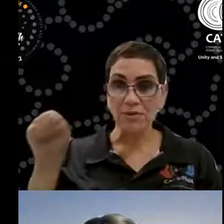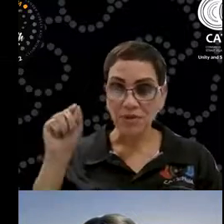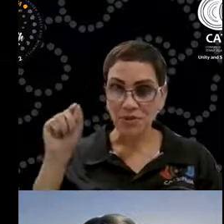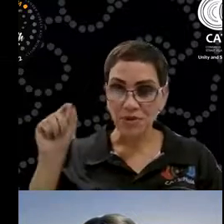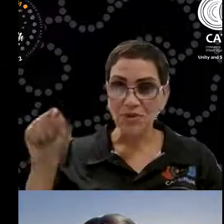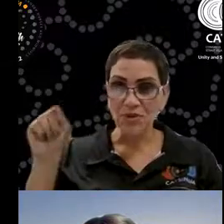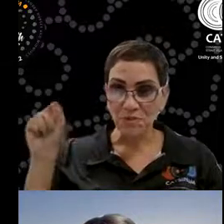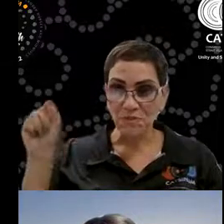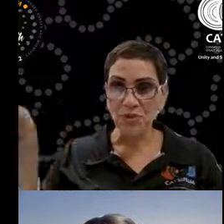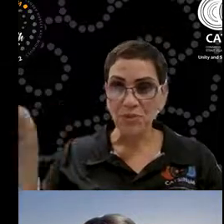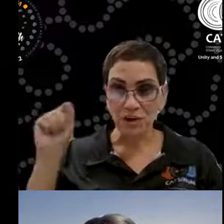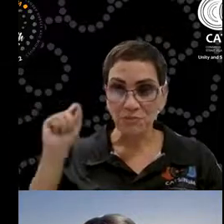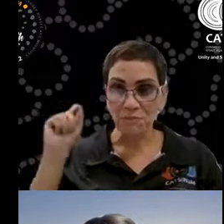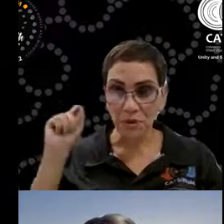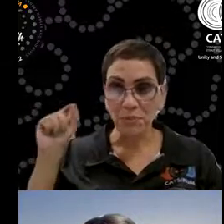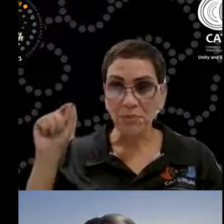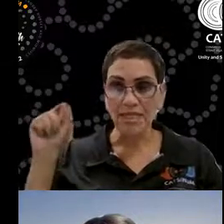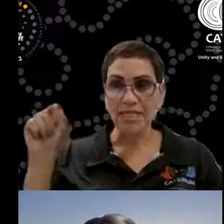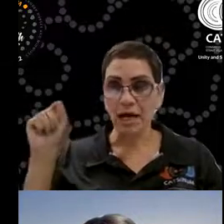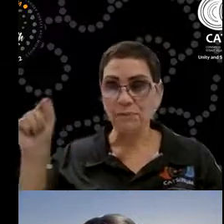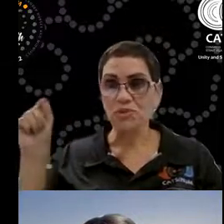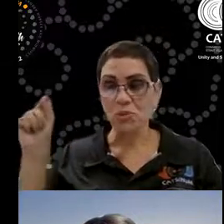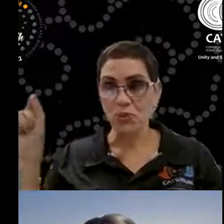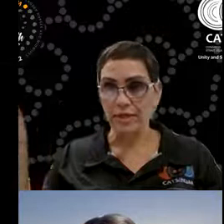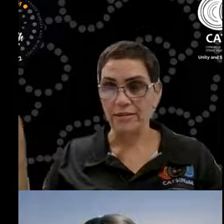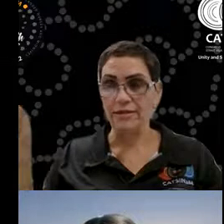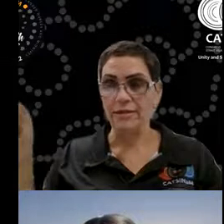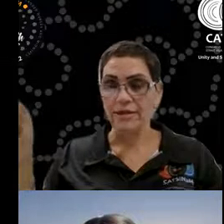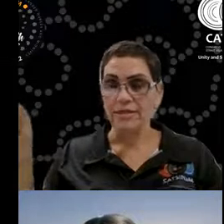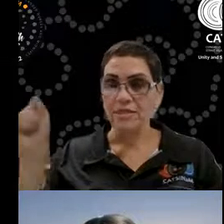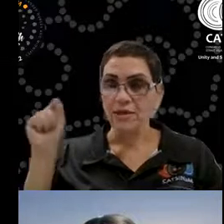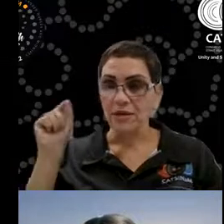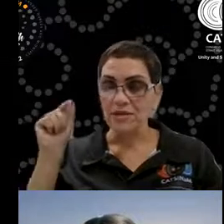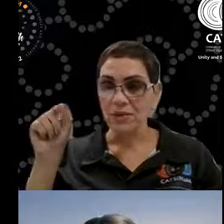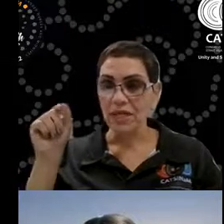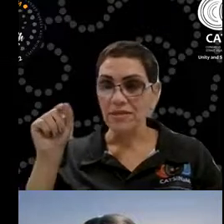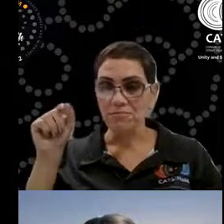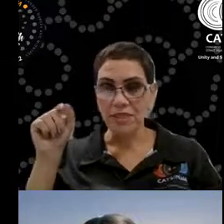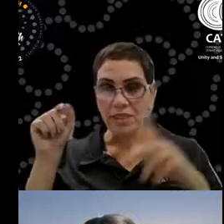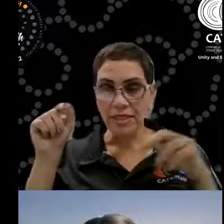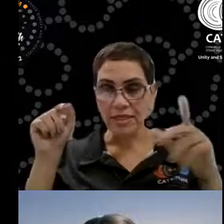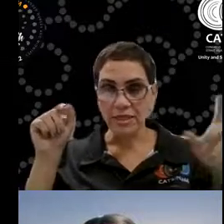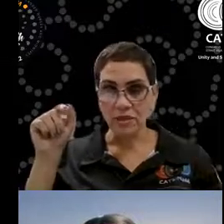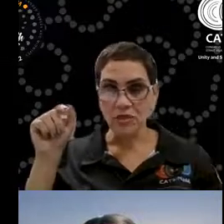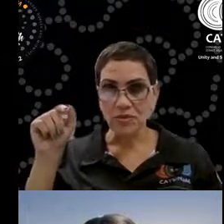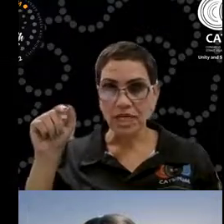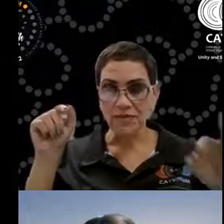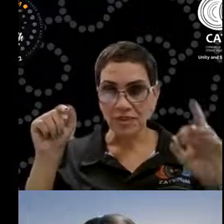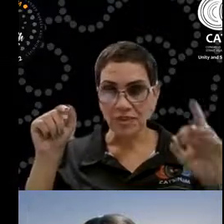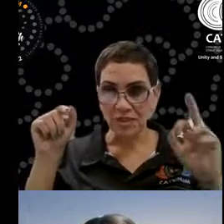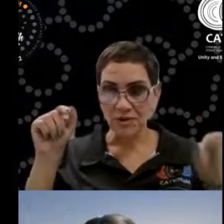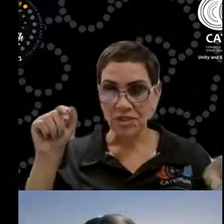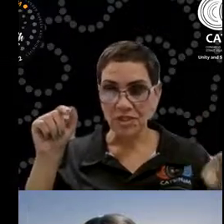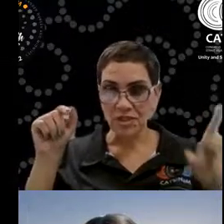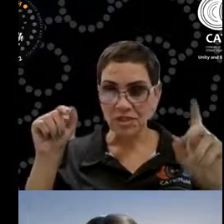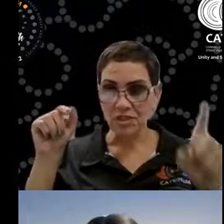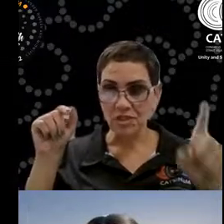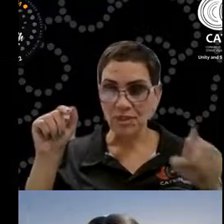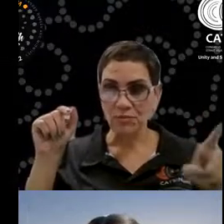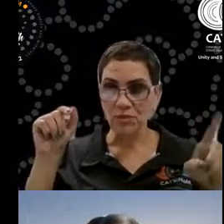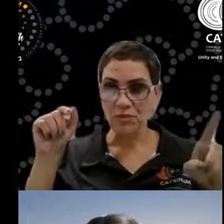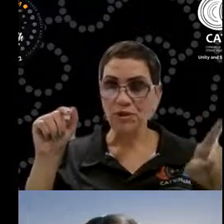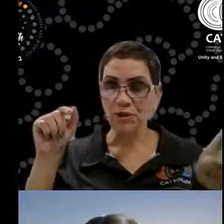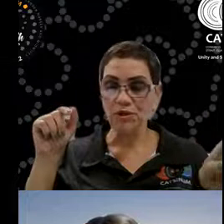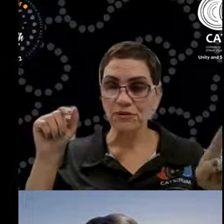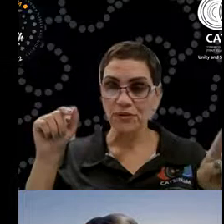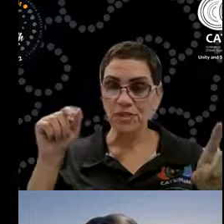Mullumbimby, an Aboriginal nurse or midwife predominantly comes with. So as well as building the cultural safety of the